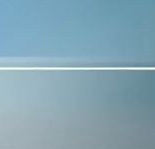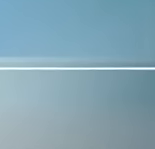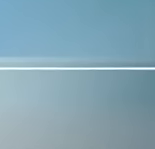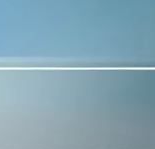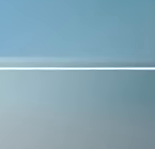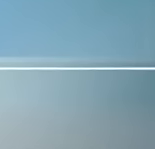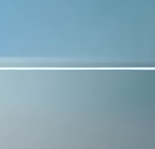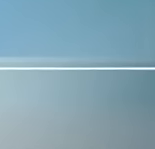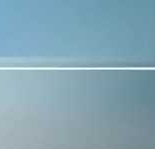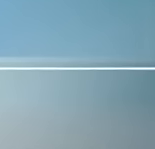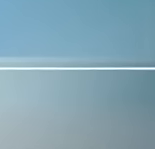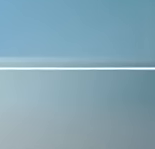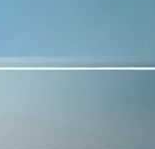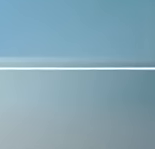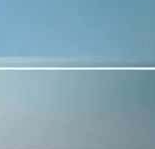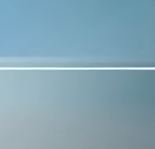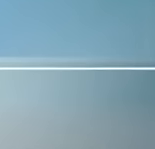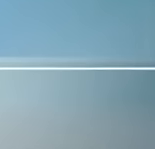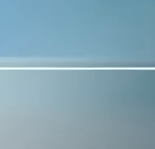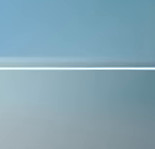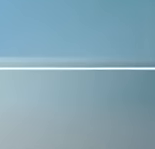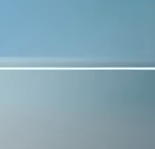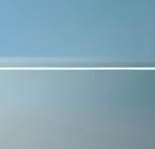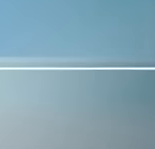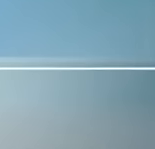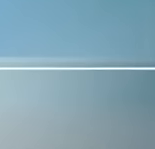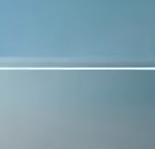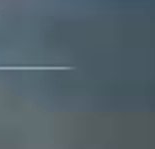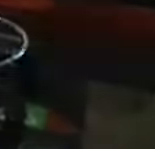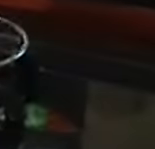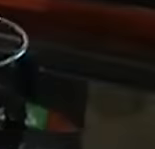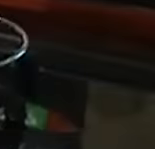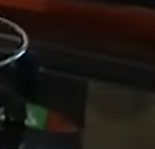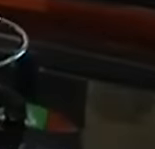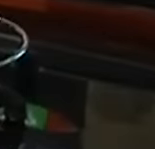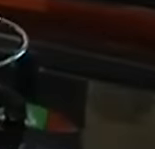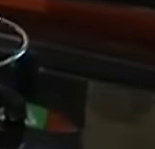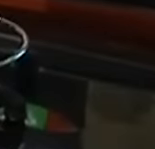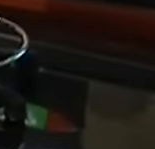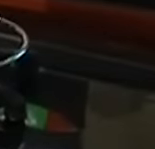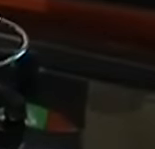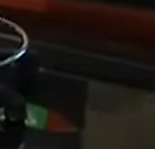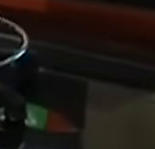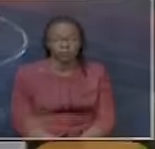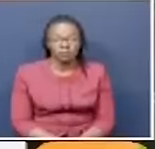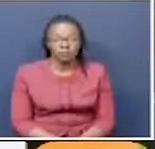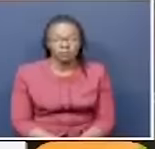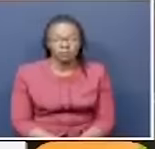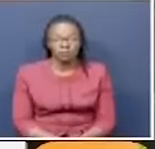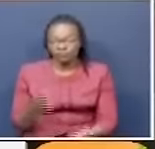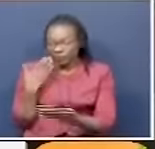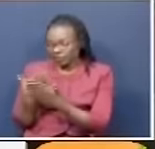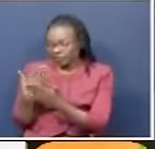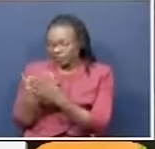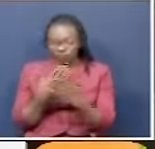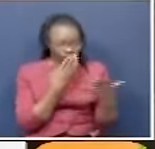unseat Uhuru. Let Cord nominate Marende and Farham Alim. Okay, everybody. It's free to give the opinion. Thank you so much. Let's do this again next